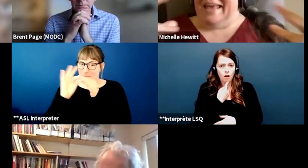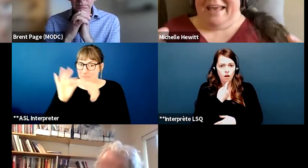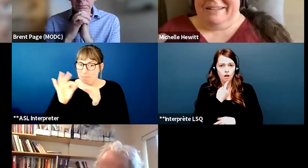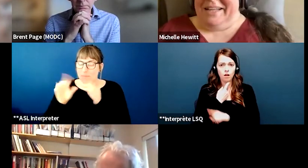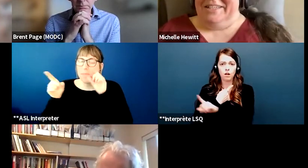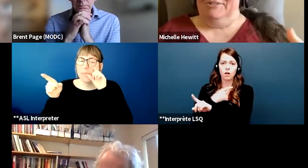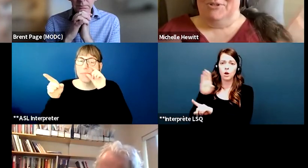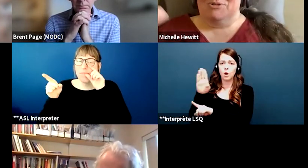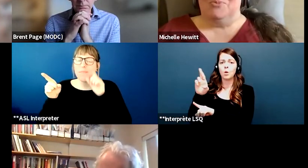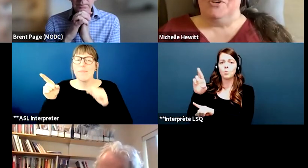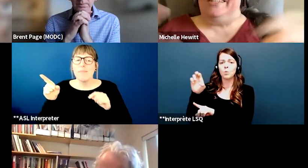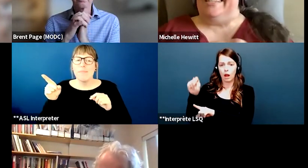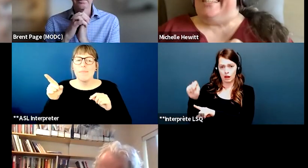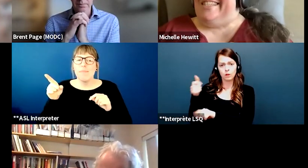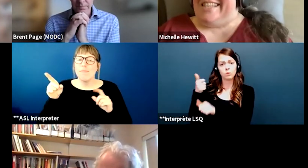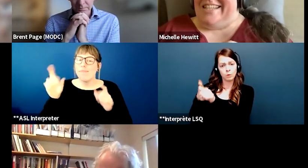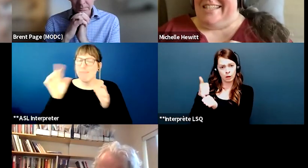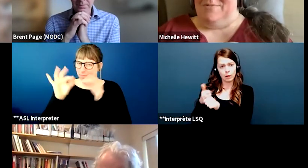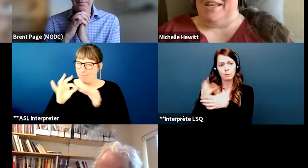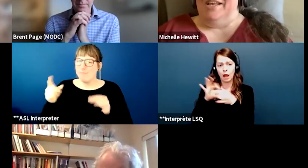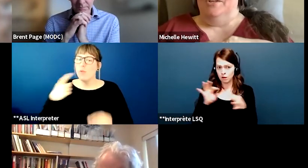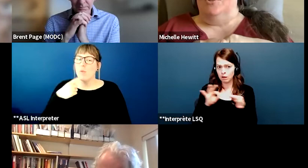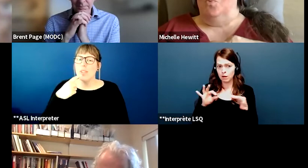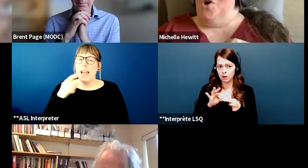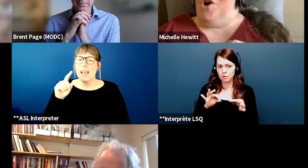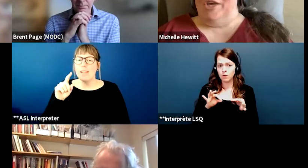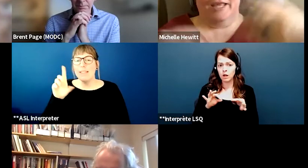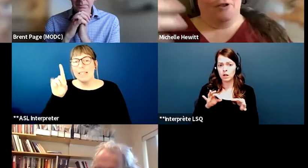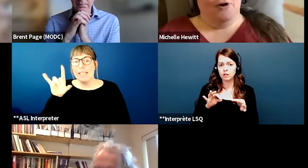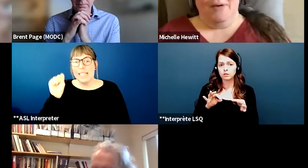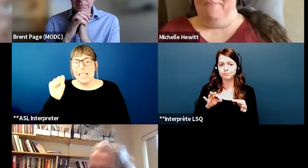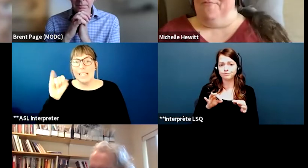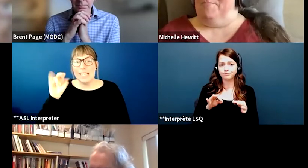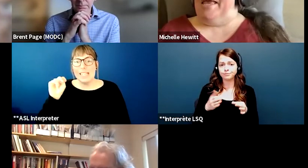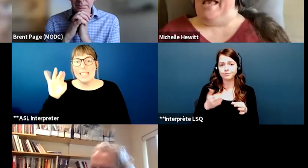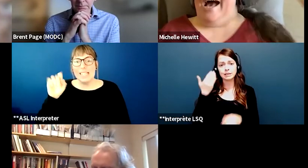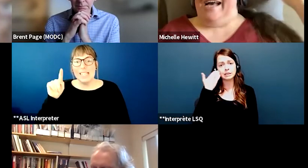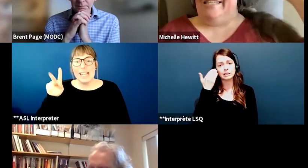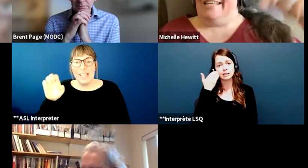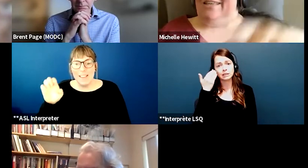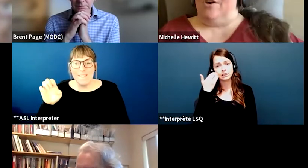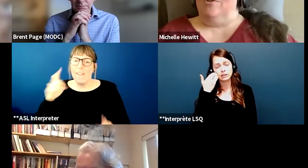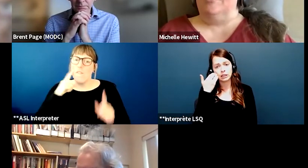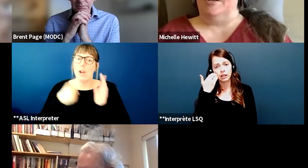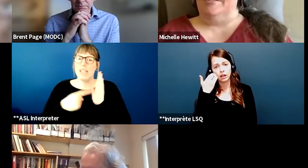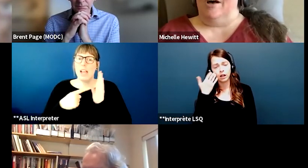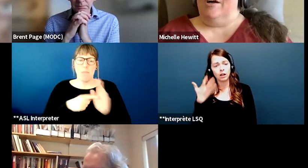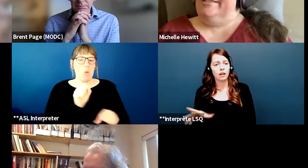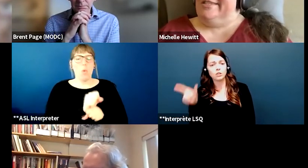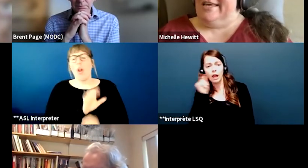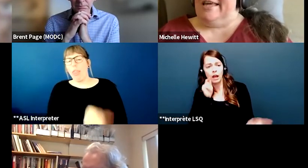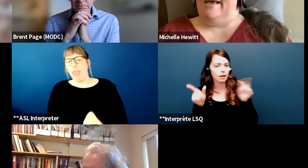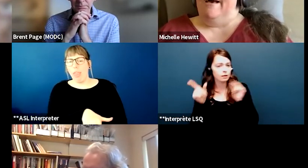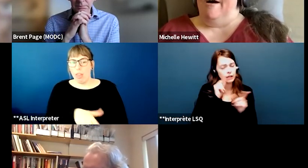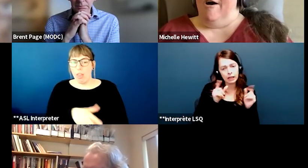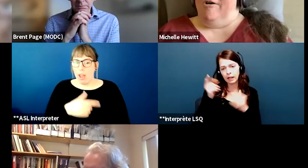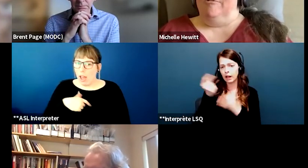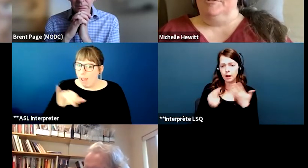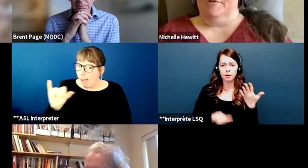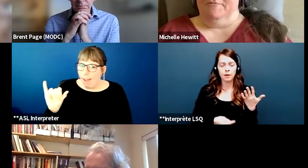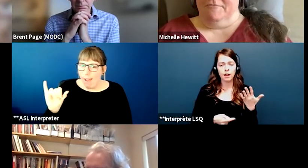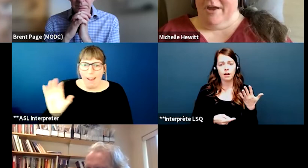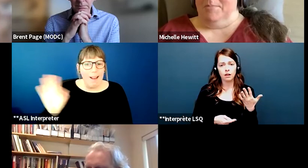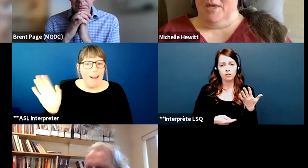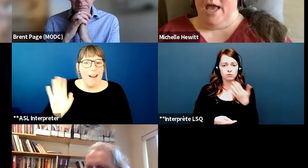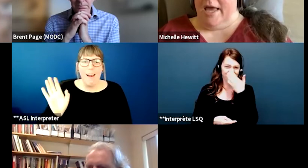we hear, and you use the words disincentives to work, you know, for me, I see those as our dear